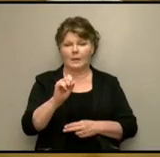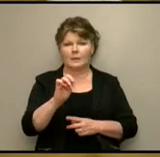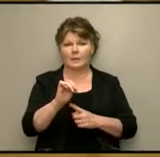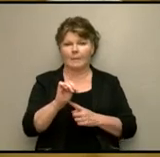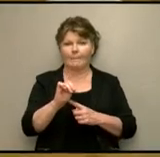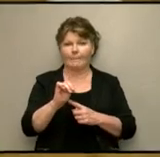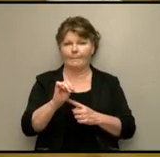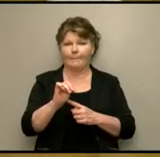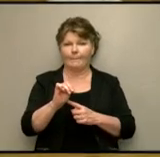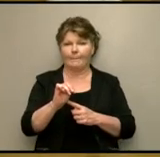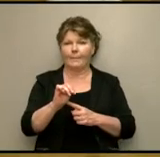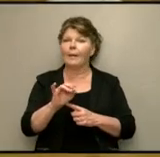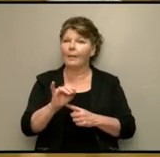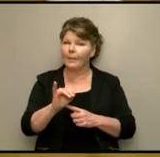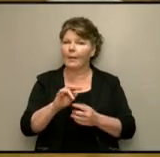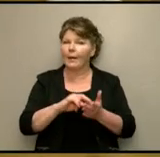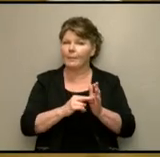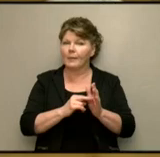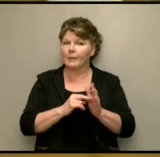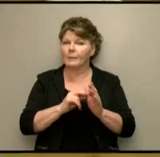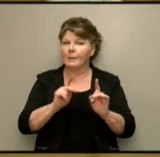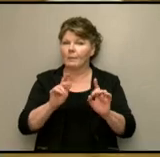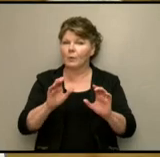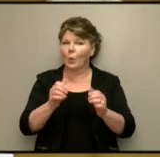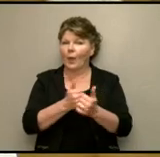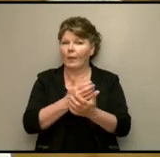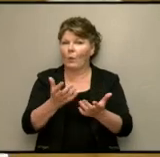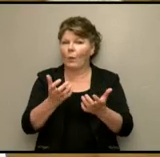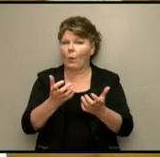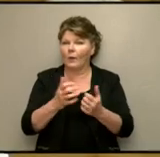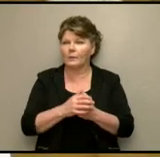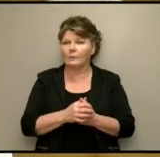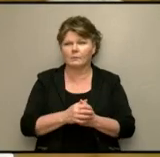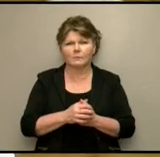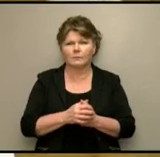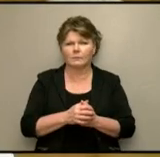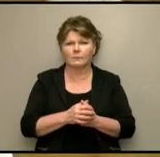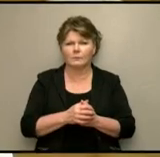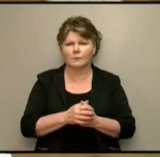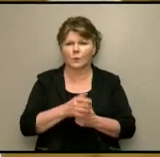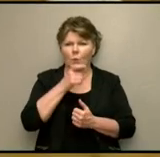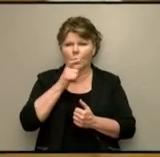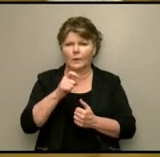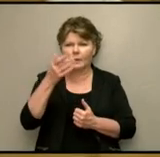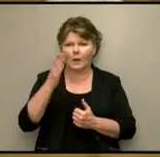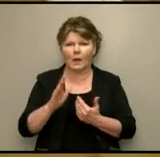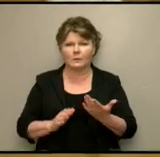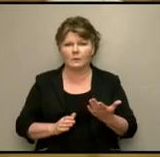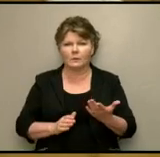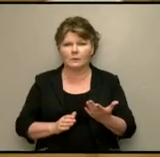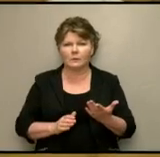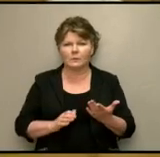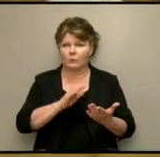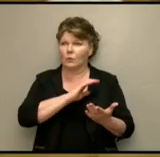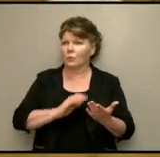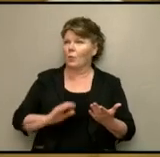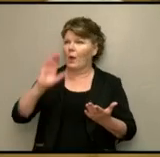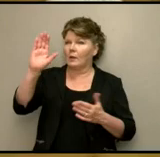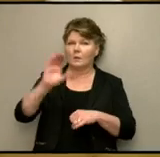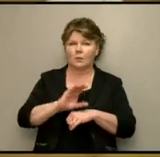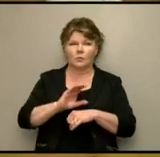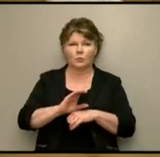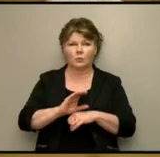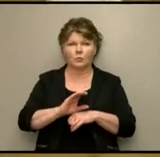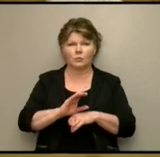we humans can do whatever we set our mind to. So who needs God? And even in Christ's church, a related